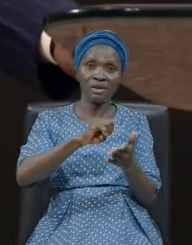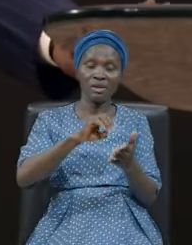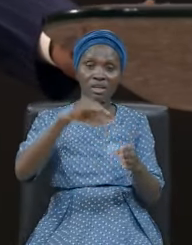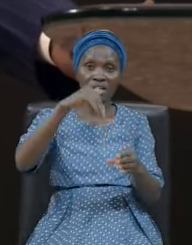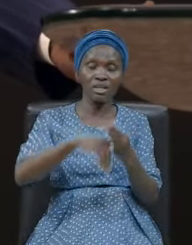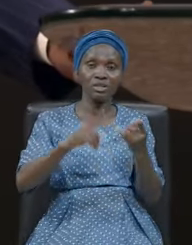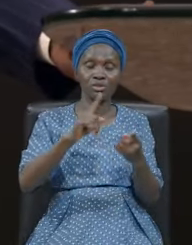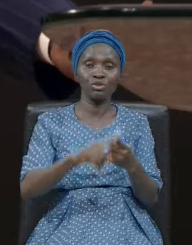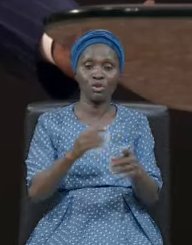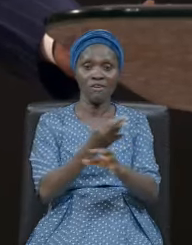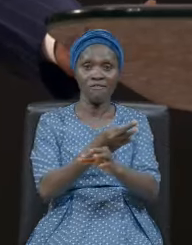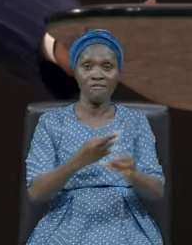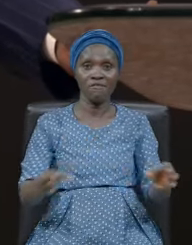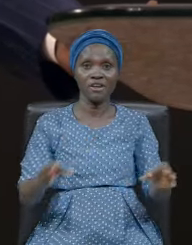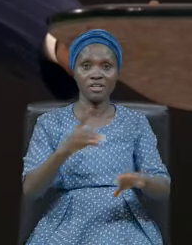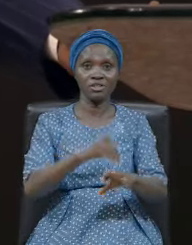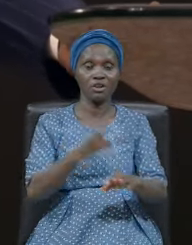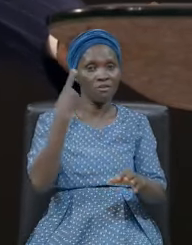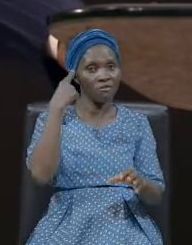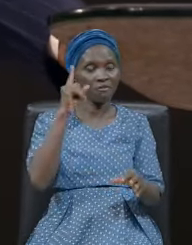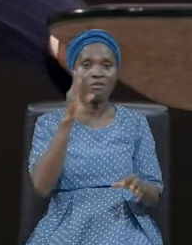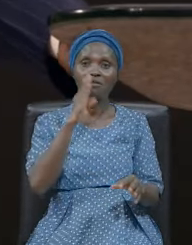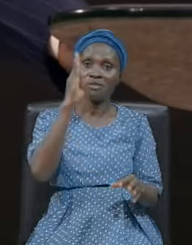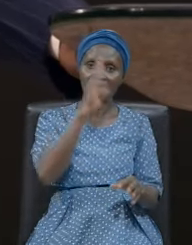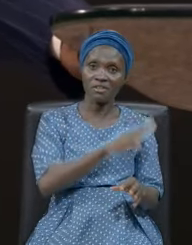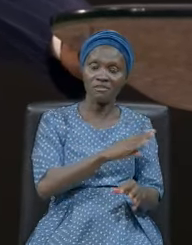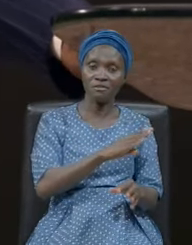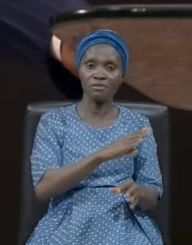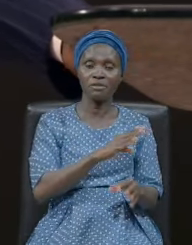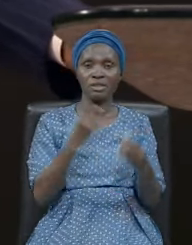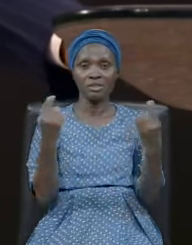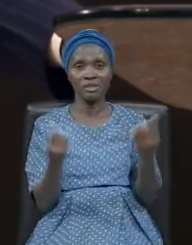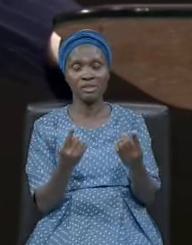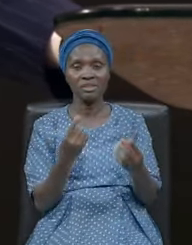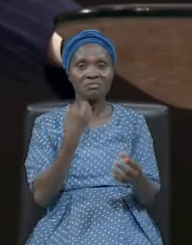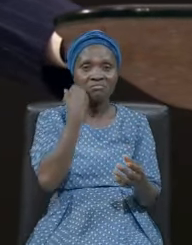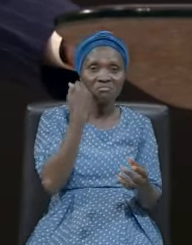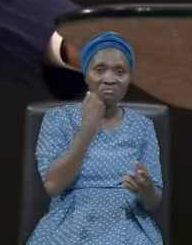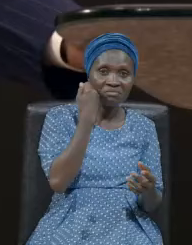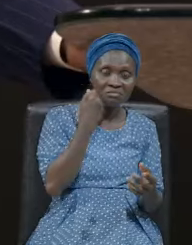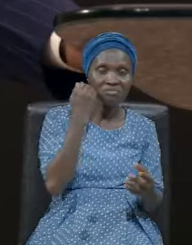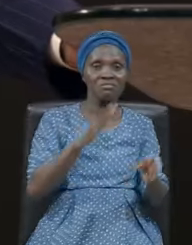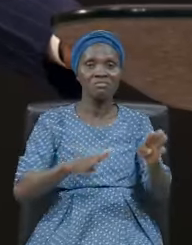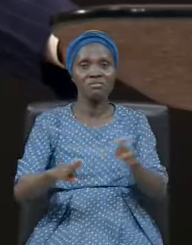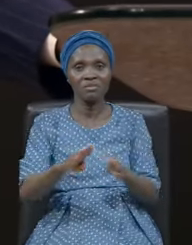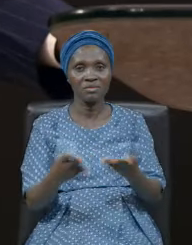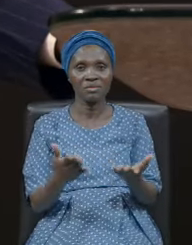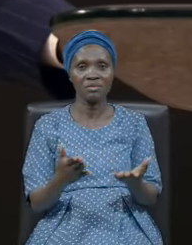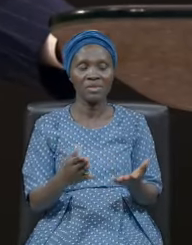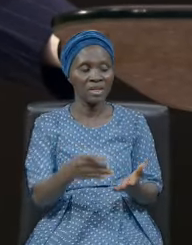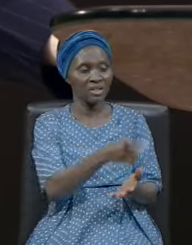into immoral act, claiming grace, grace, grace. But that